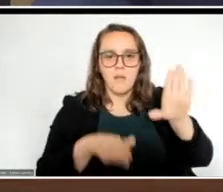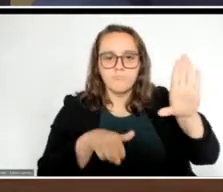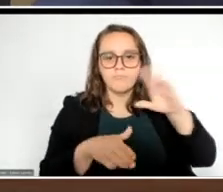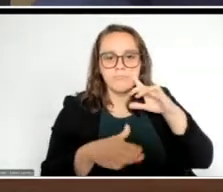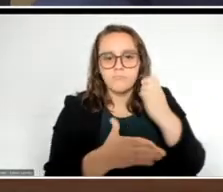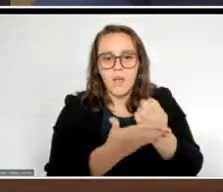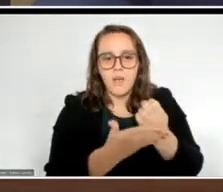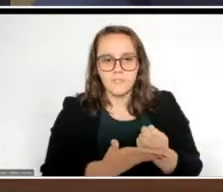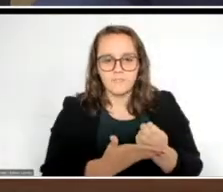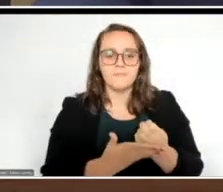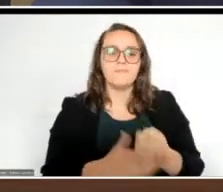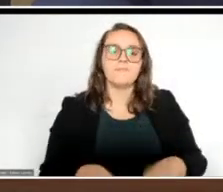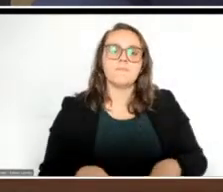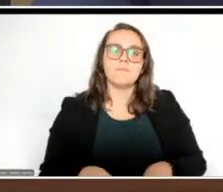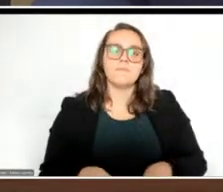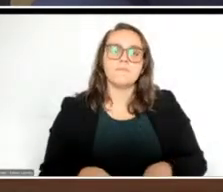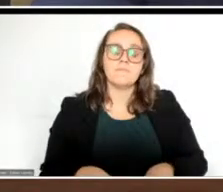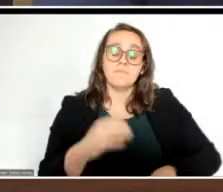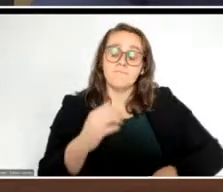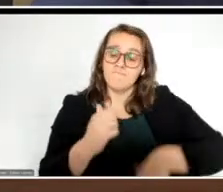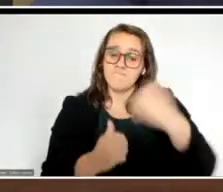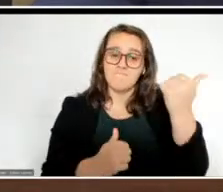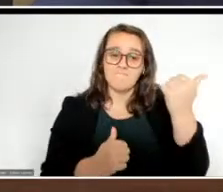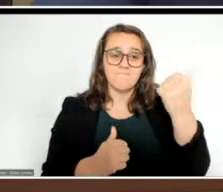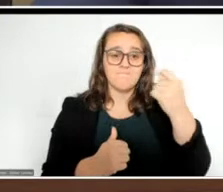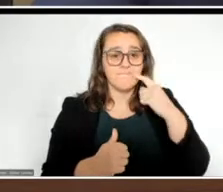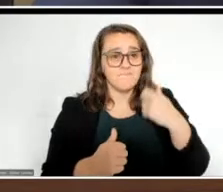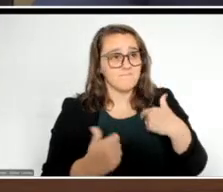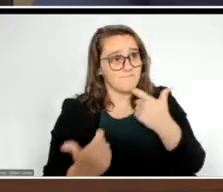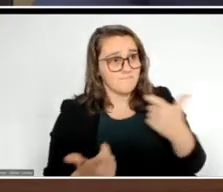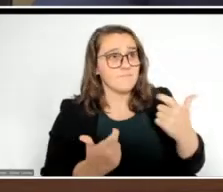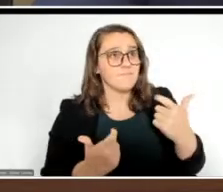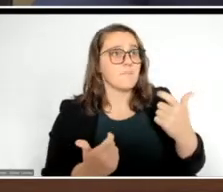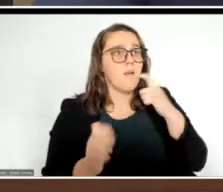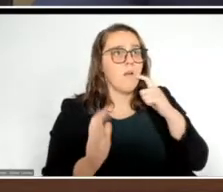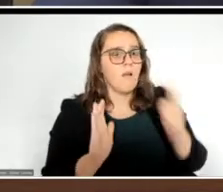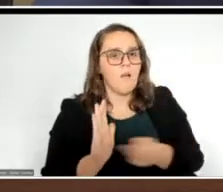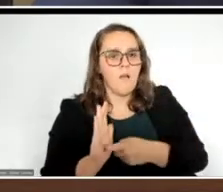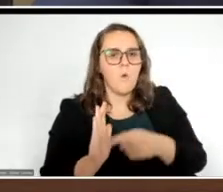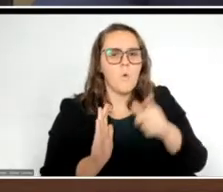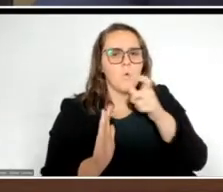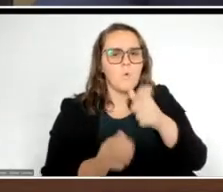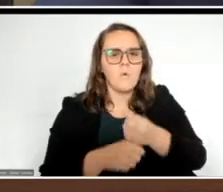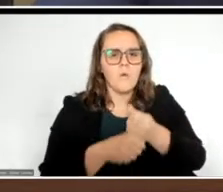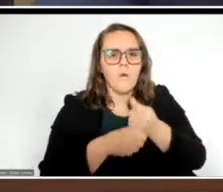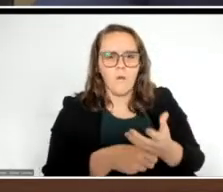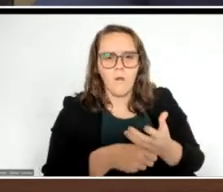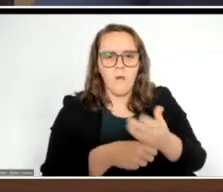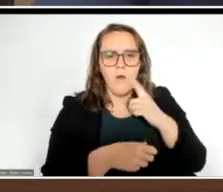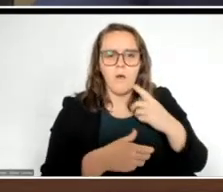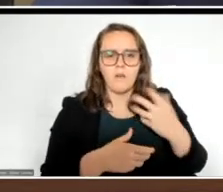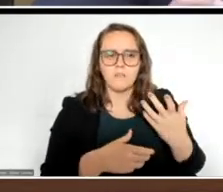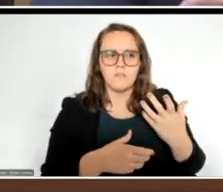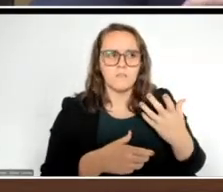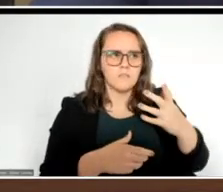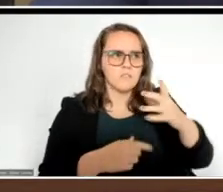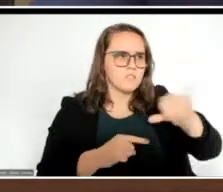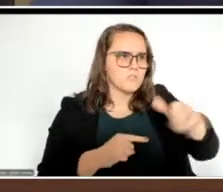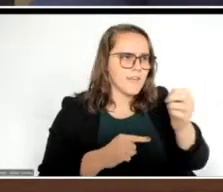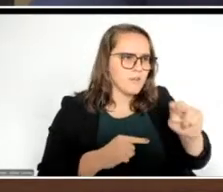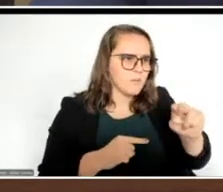us that the central cause of January 6th was one man, Donald Trump, whom many others